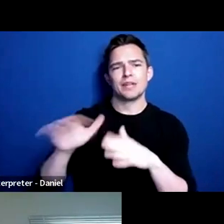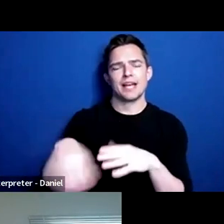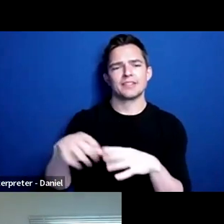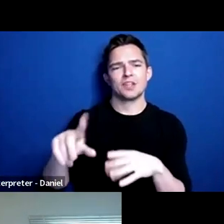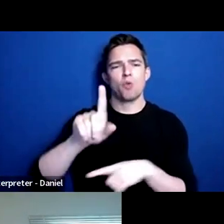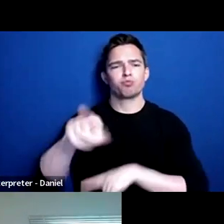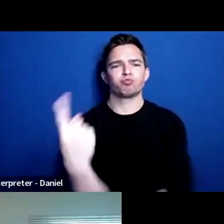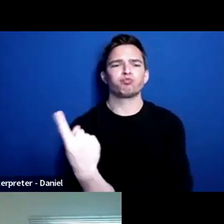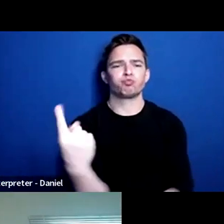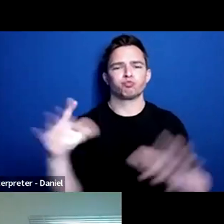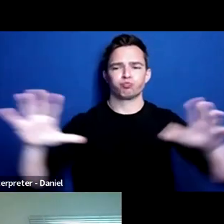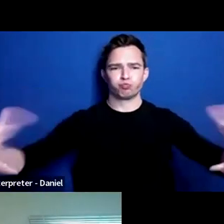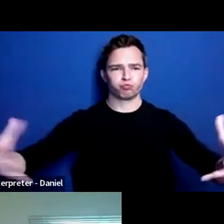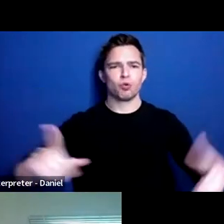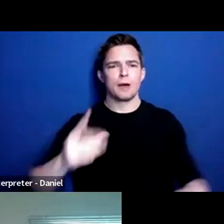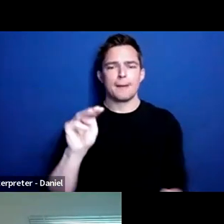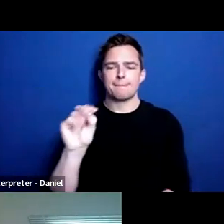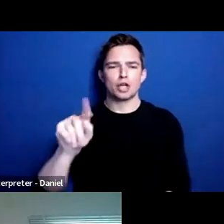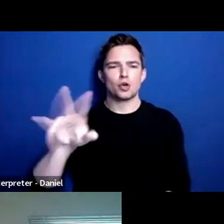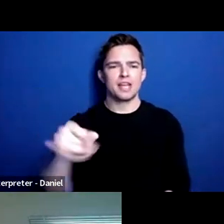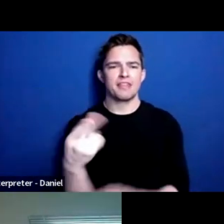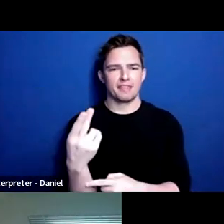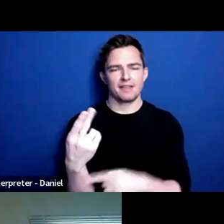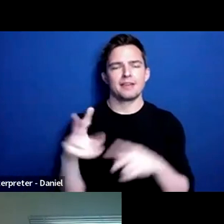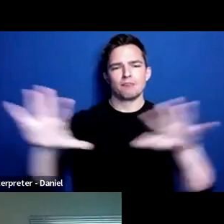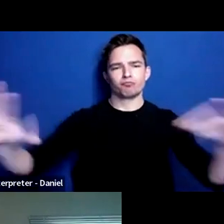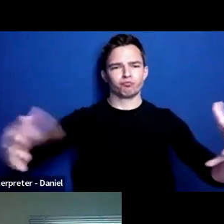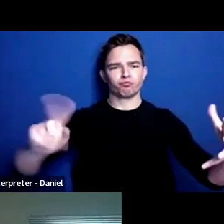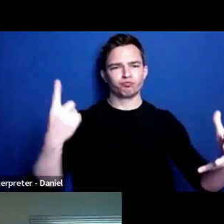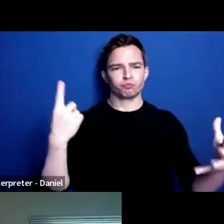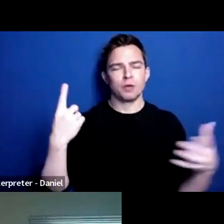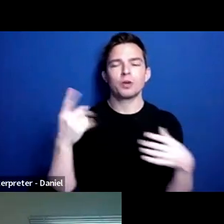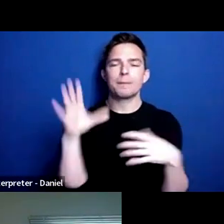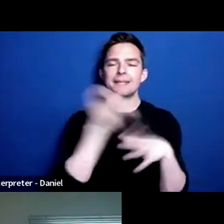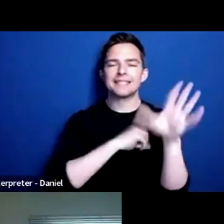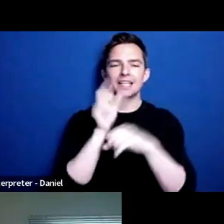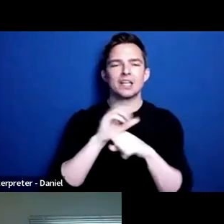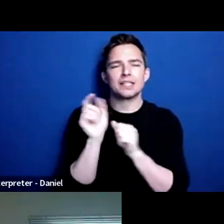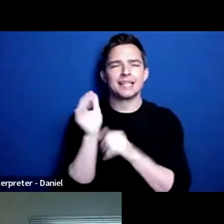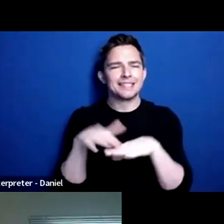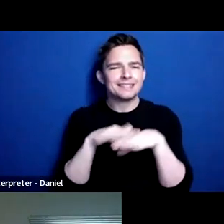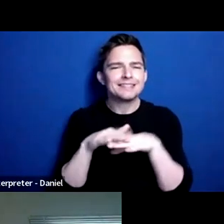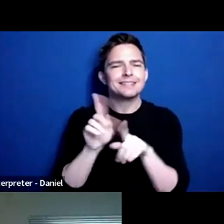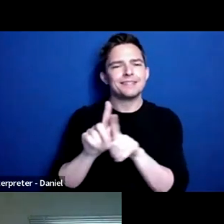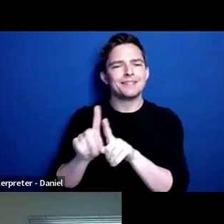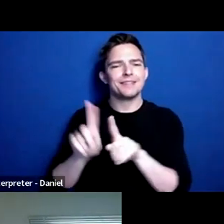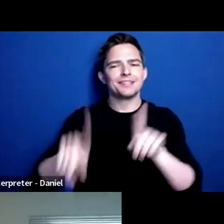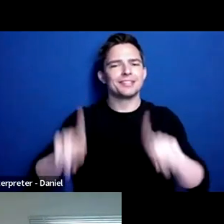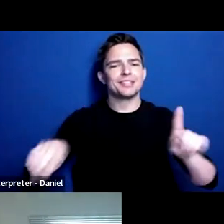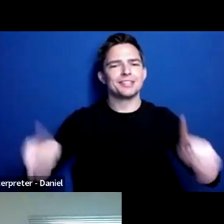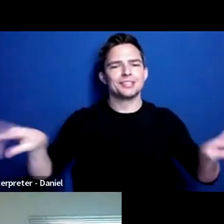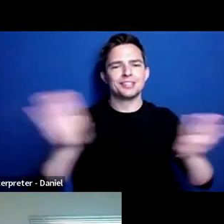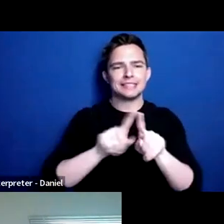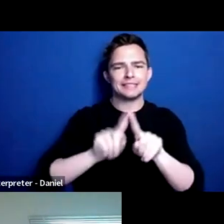like Hager mentioned, again, we're missing so much of the nuances that exist in the various